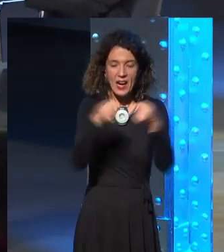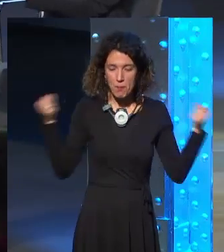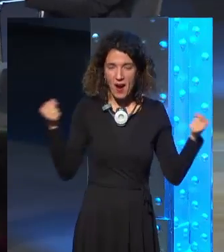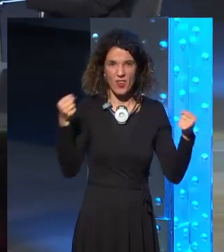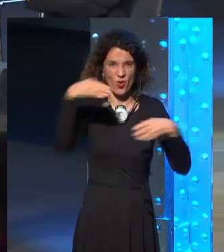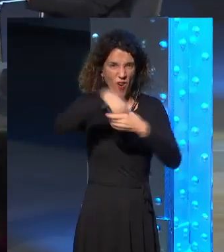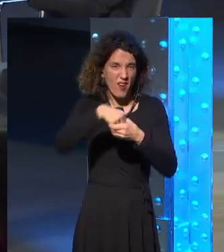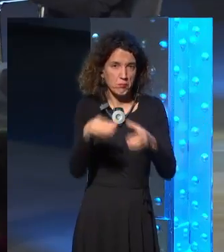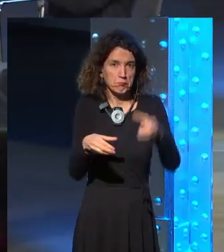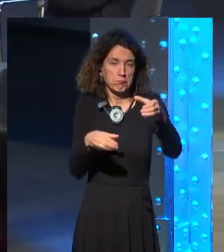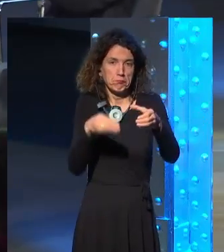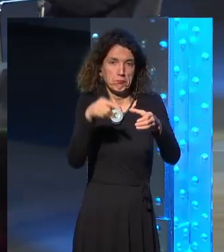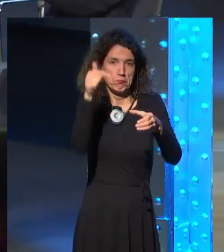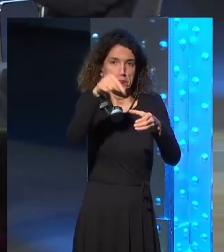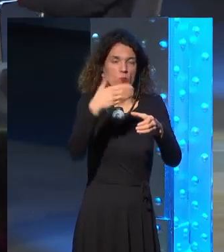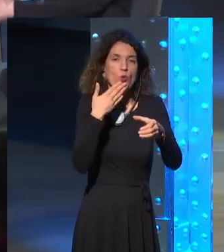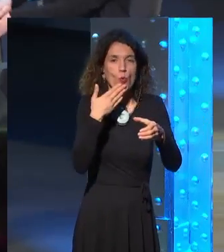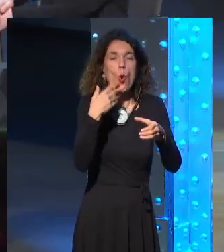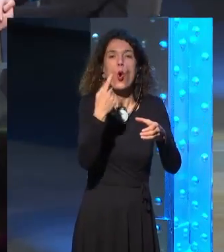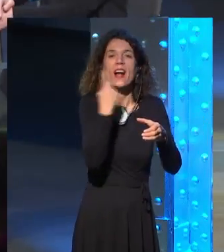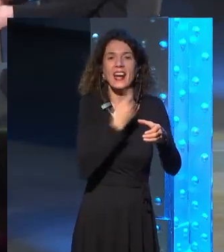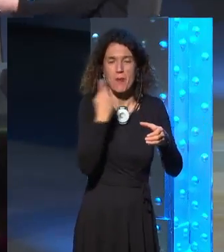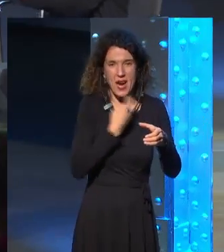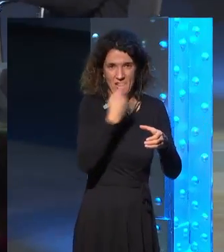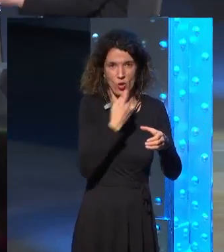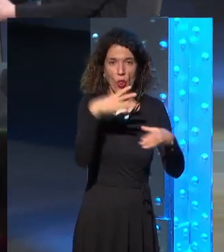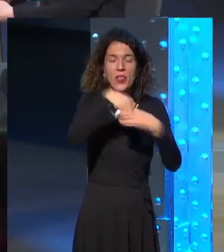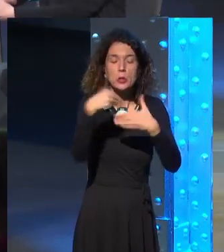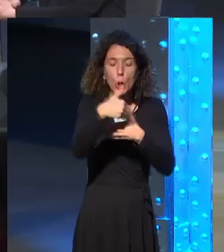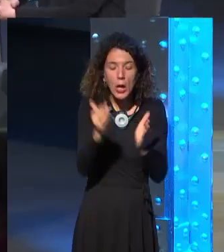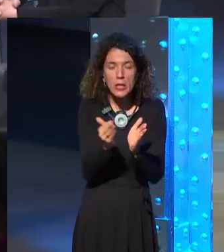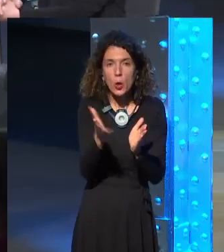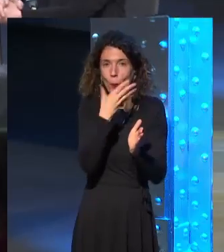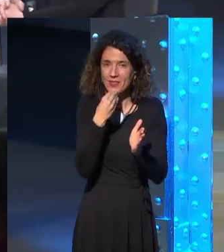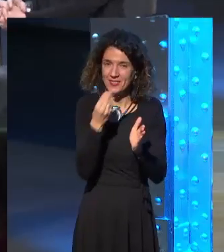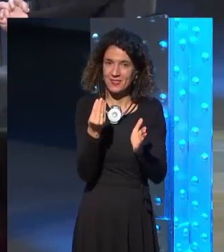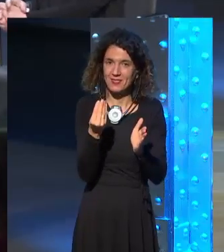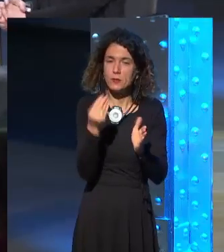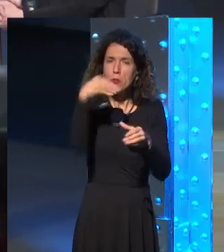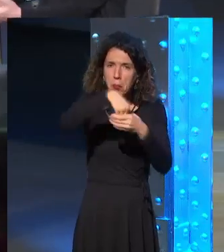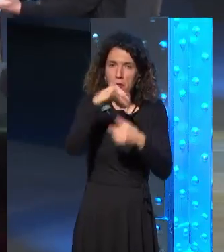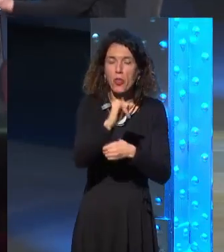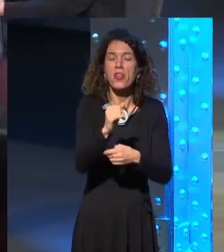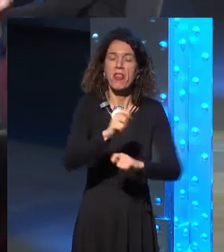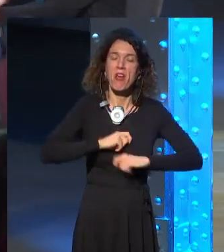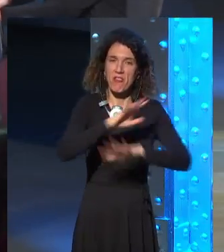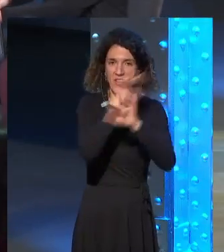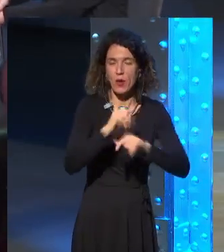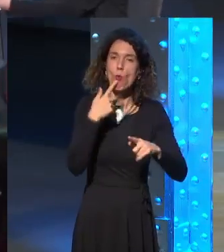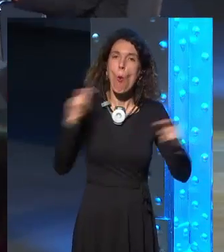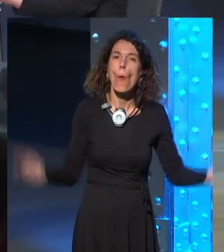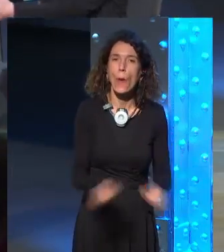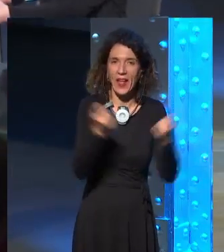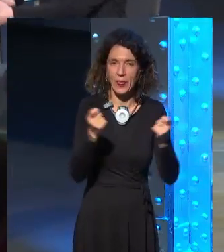really packed with candies, and it says happiness pills. And of course, happiness sells. It's everywhere in